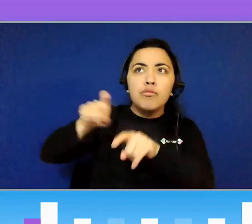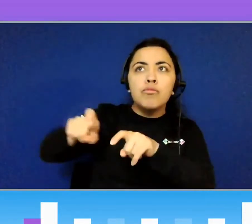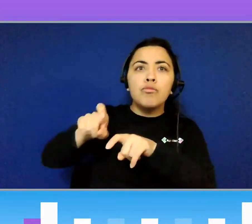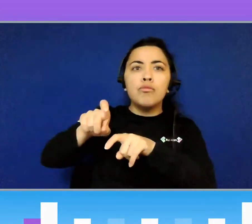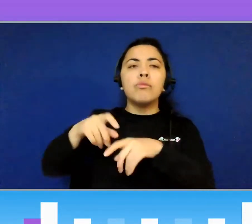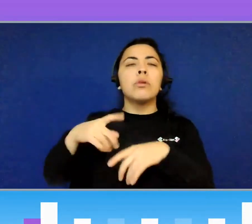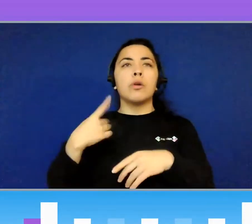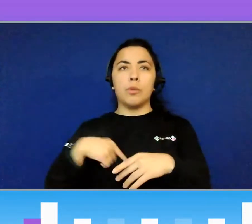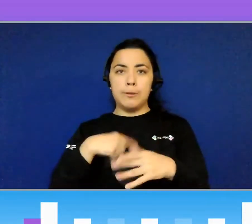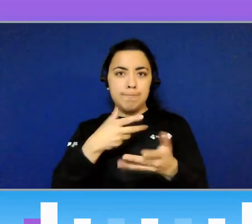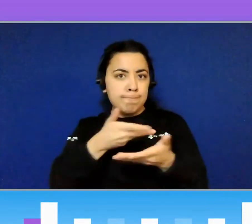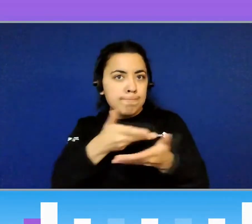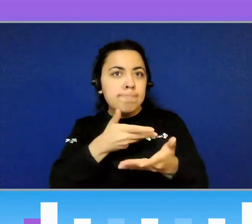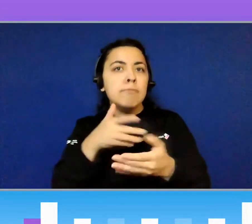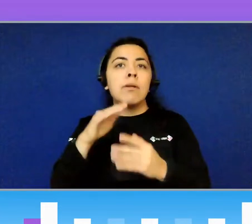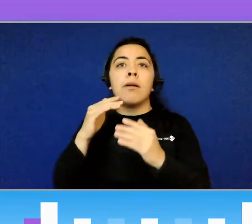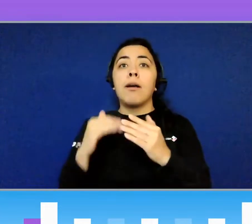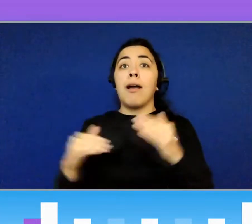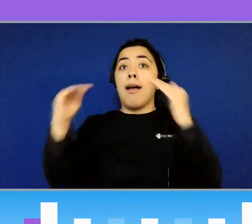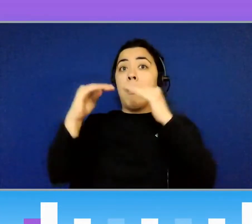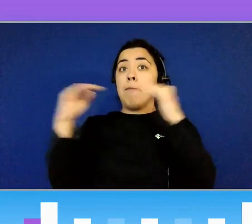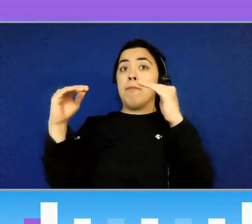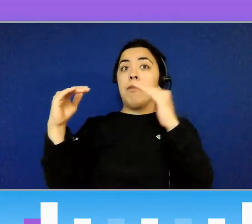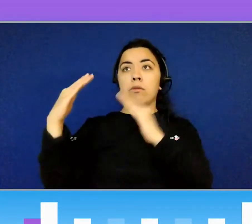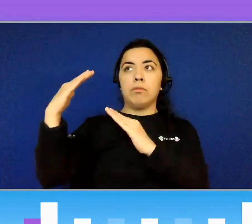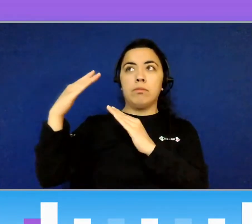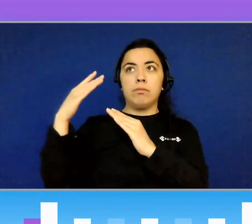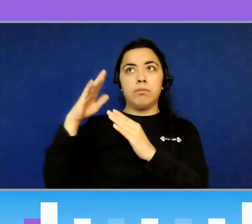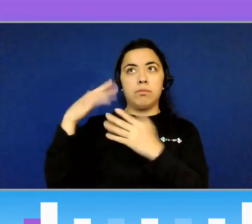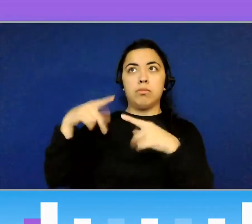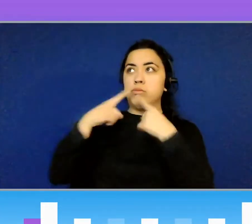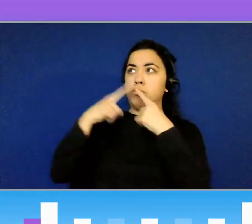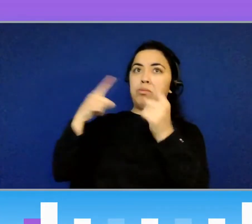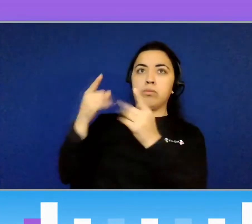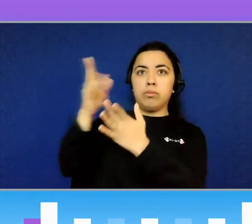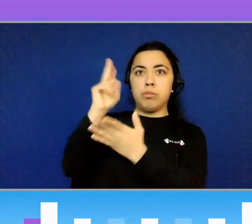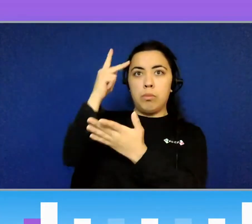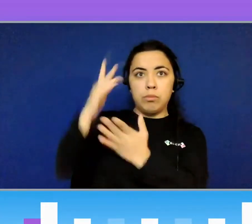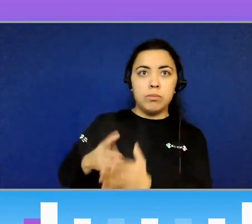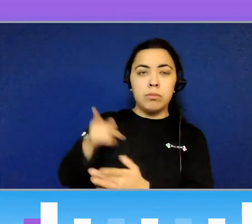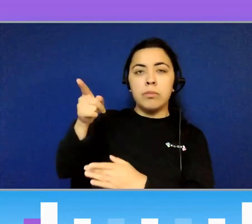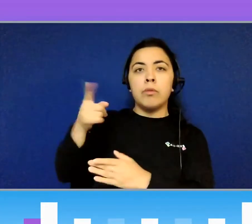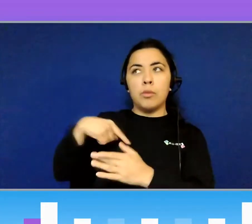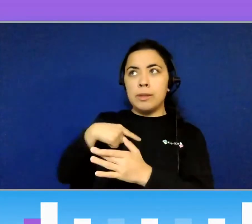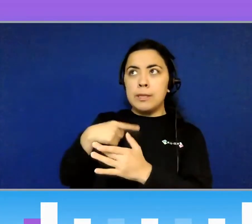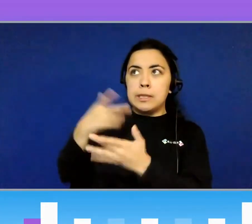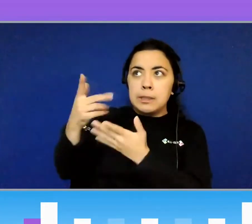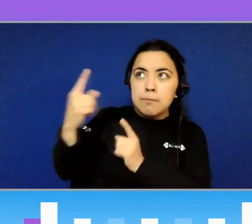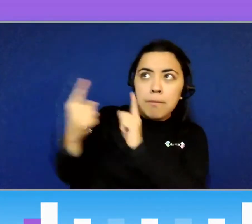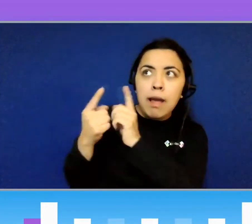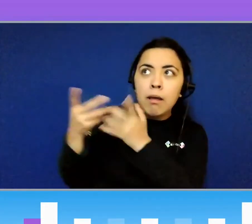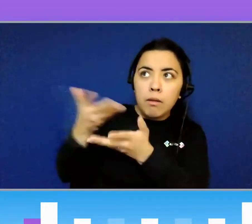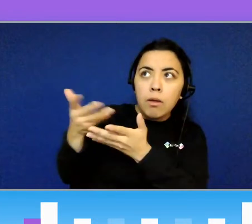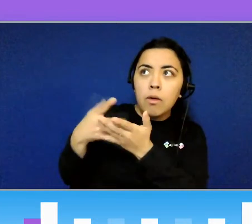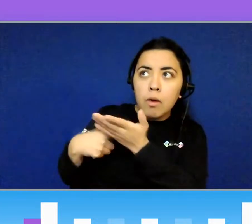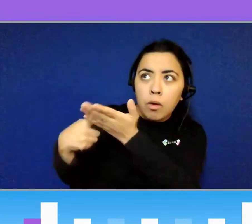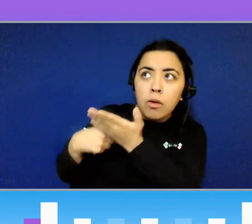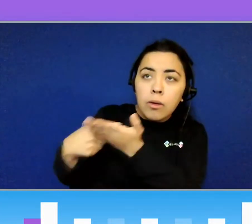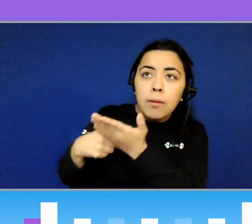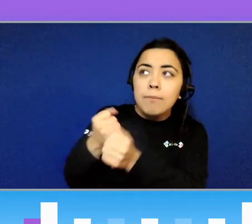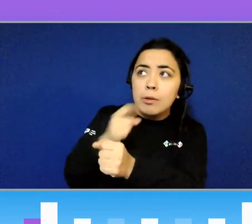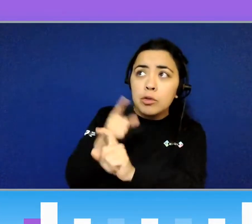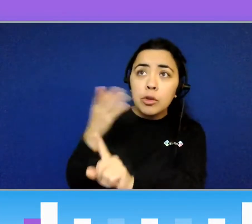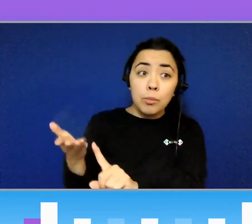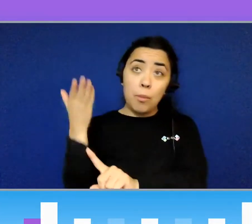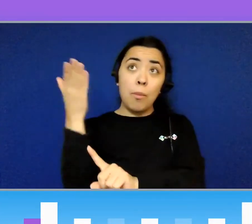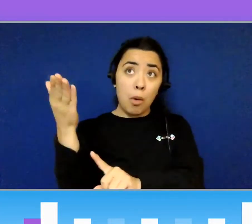the high-level politicians and at technical level to make sure that this legislation was being proposed. It took some time for the Commission